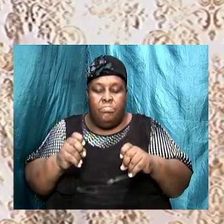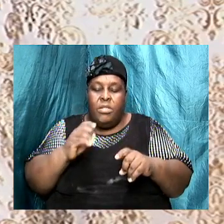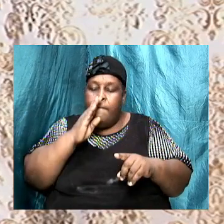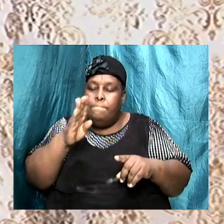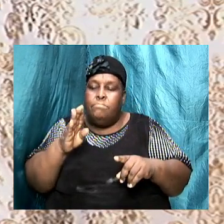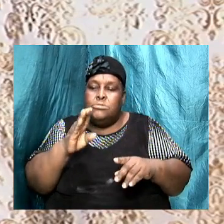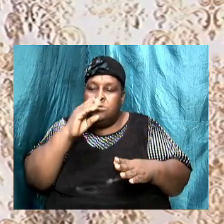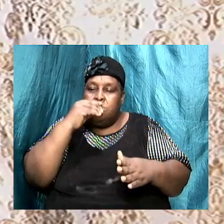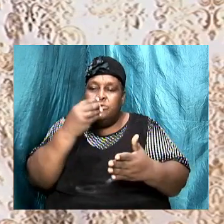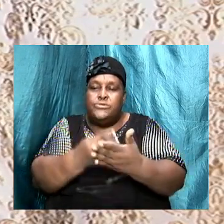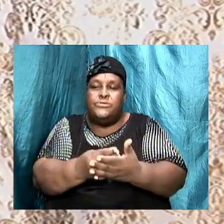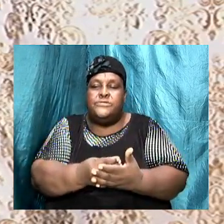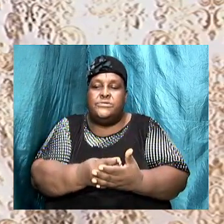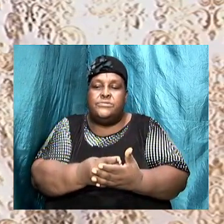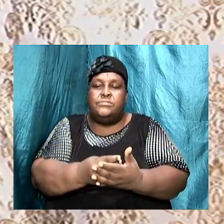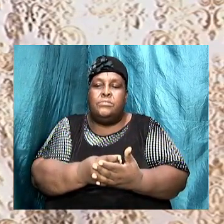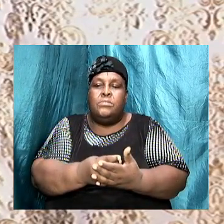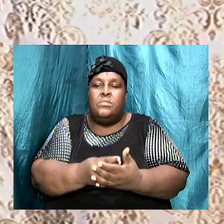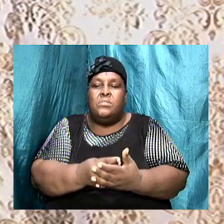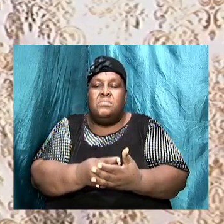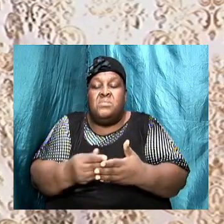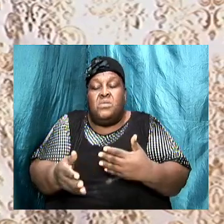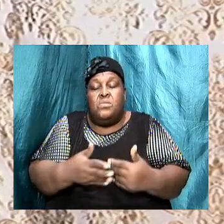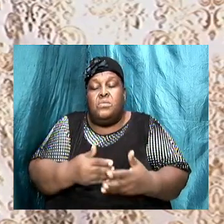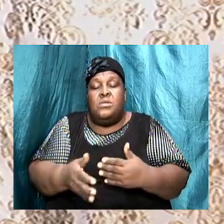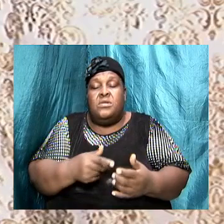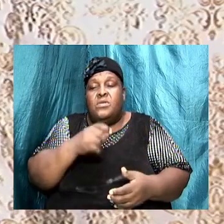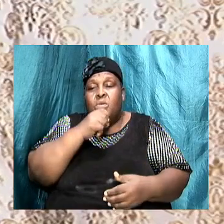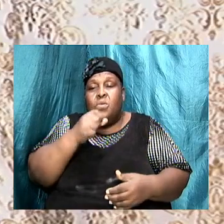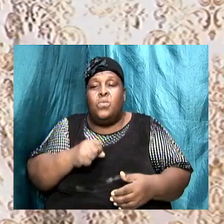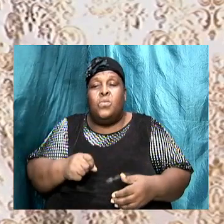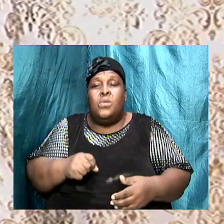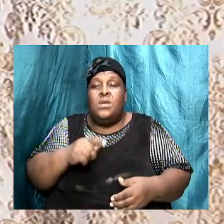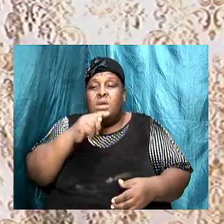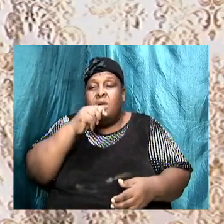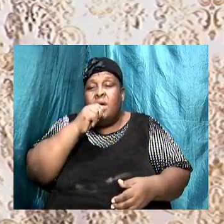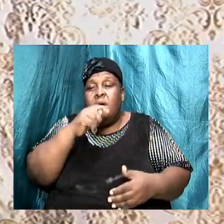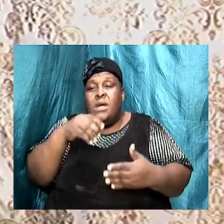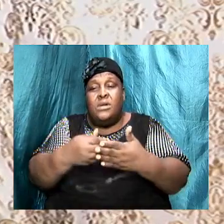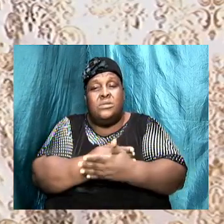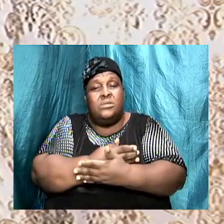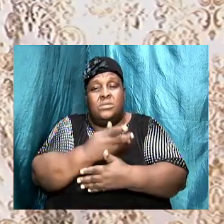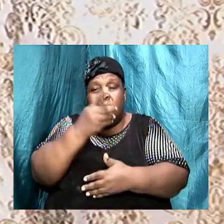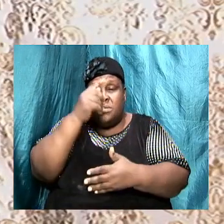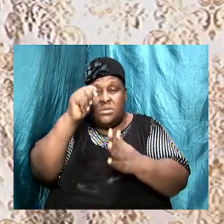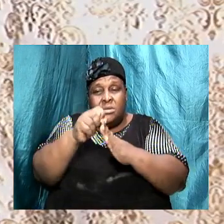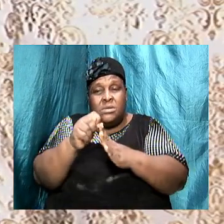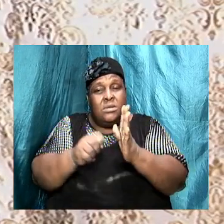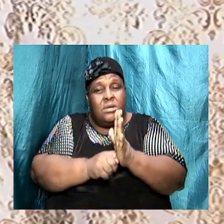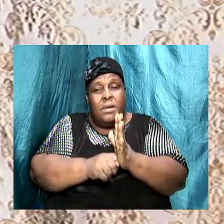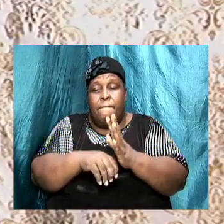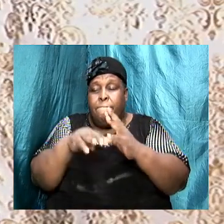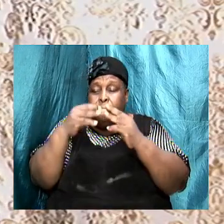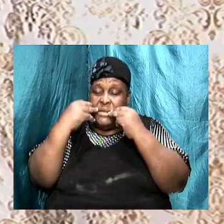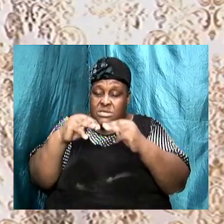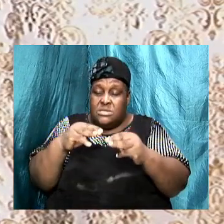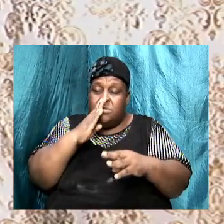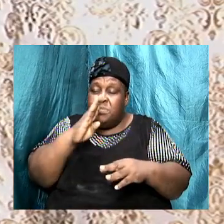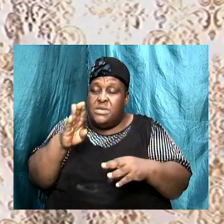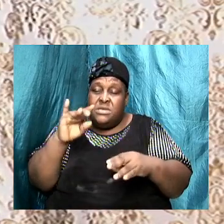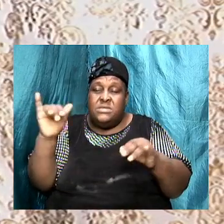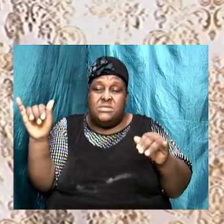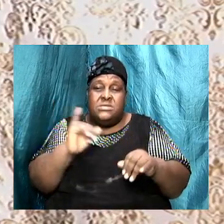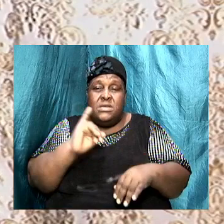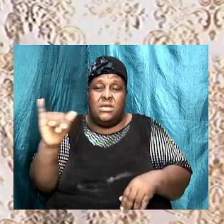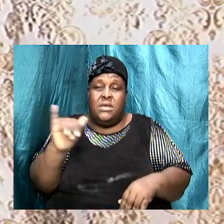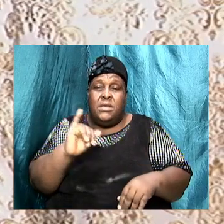proven, whether it's Old Testament or New Testament, the message must be the same. And as we